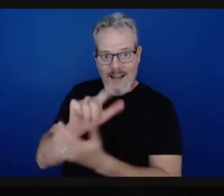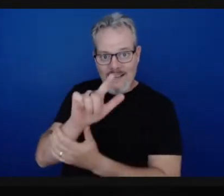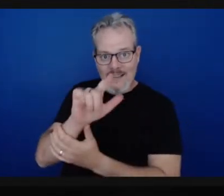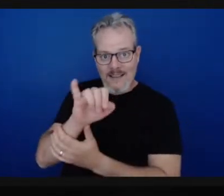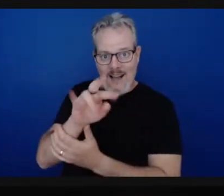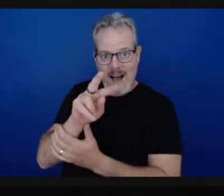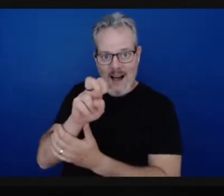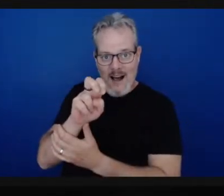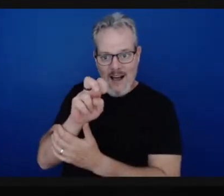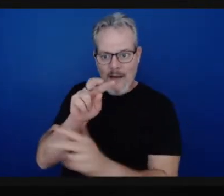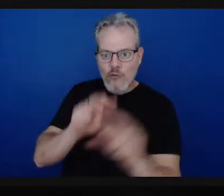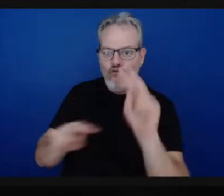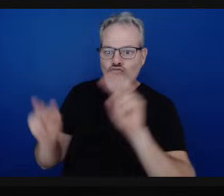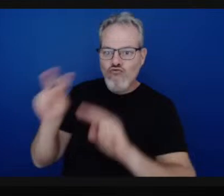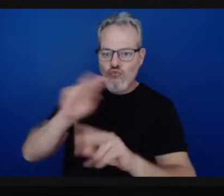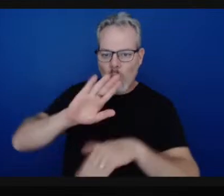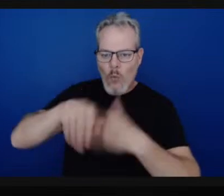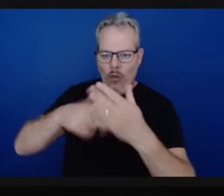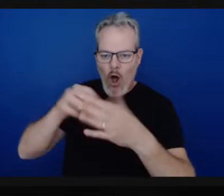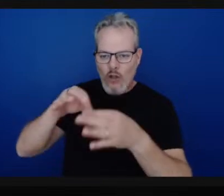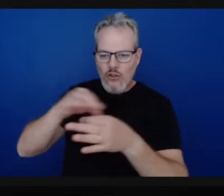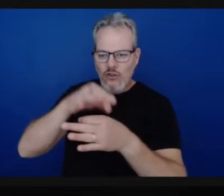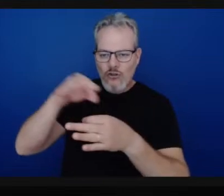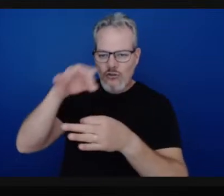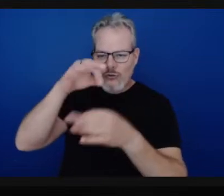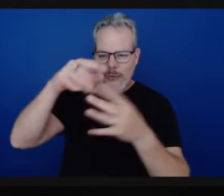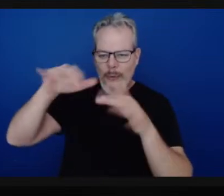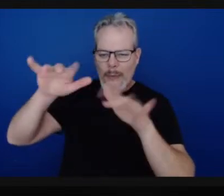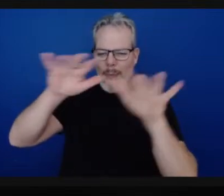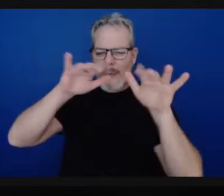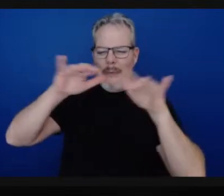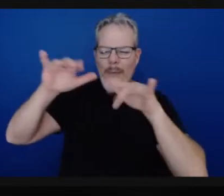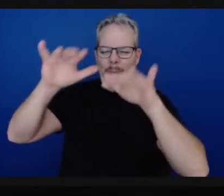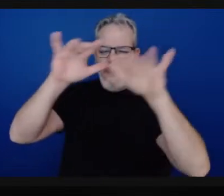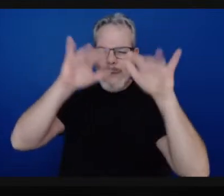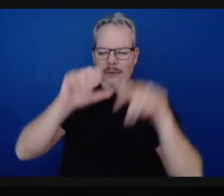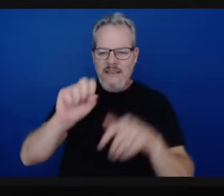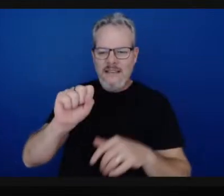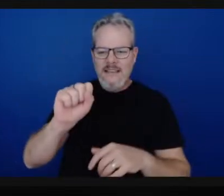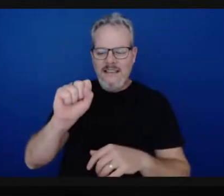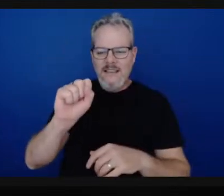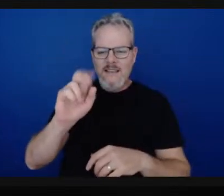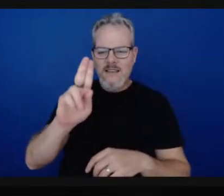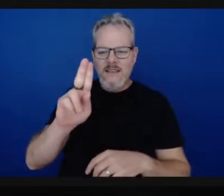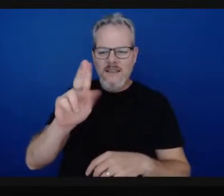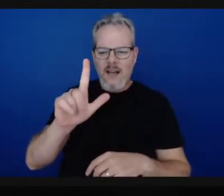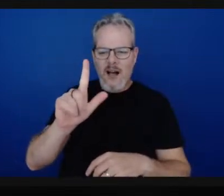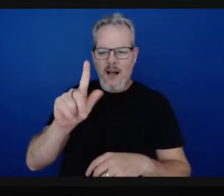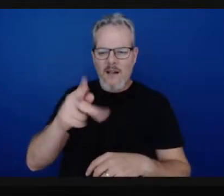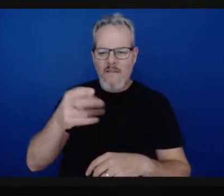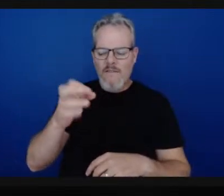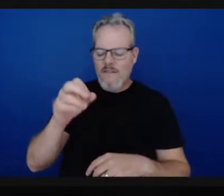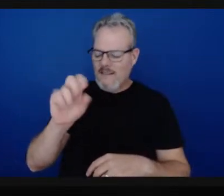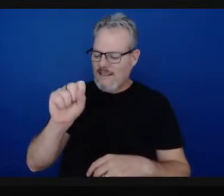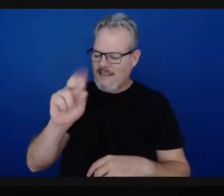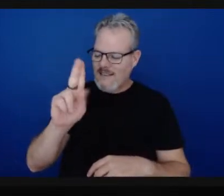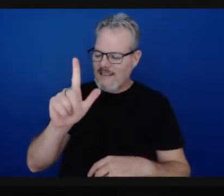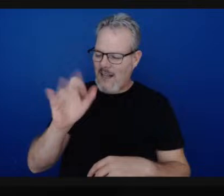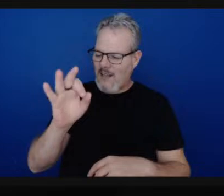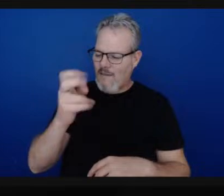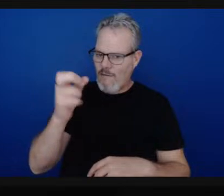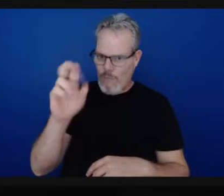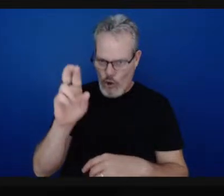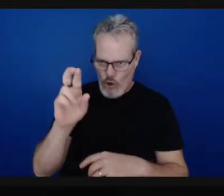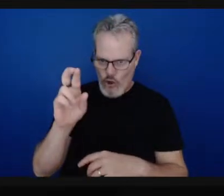this sulfur mineralization occurring where the gas is leaking through this crust.